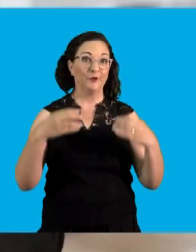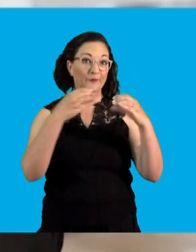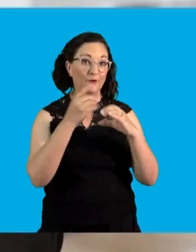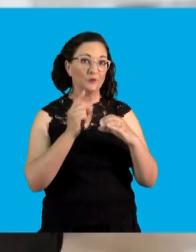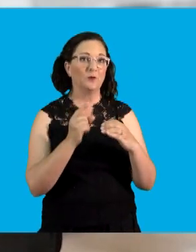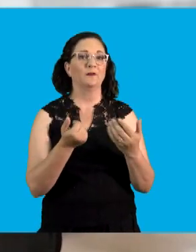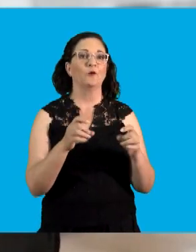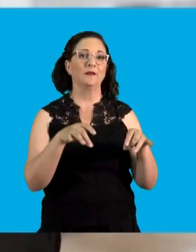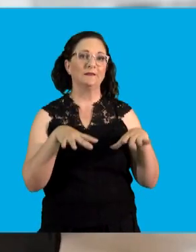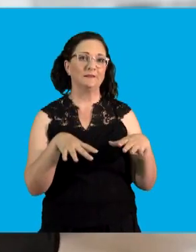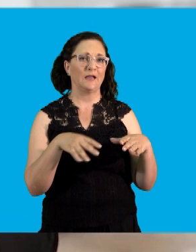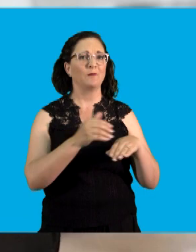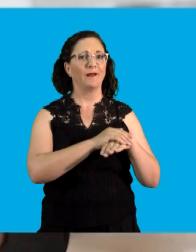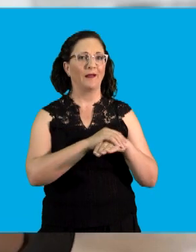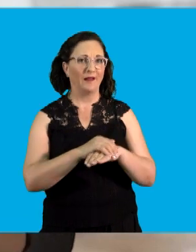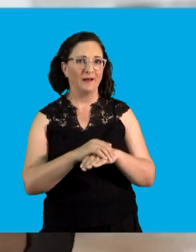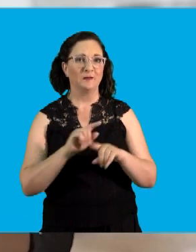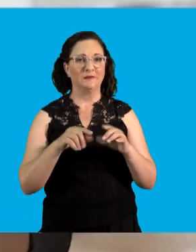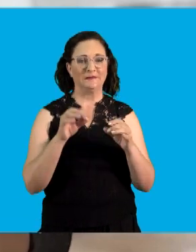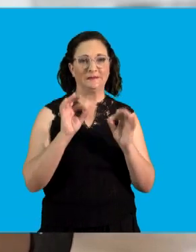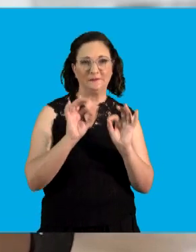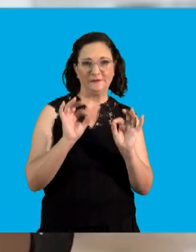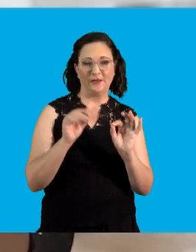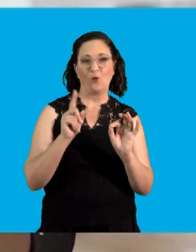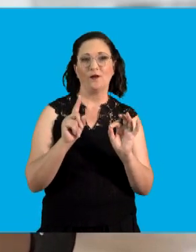the exam guides, but specifically Paper 1.